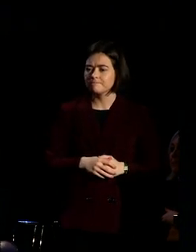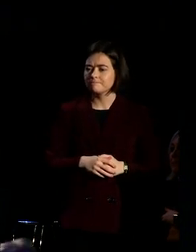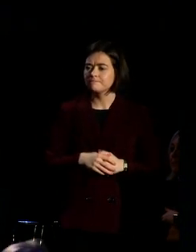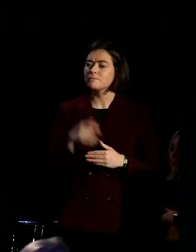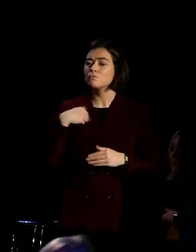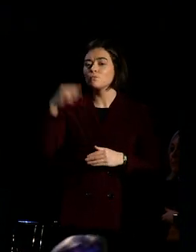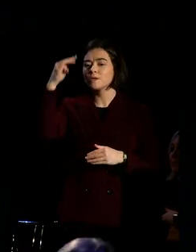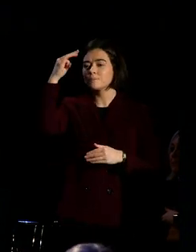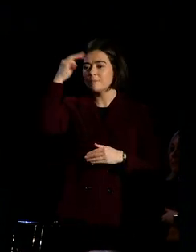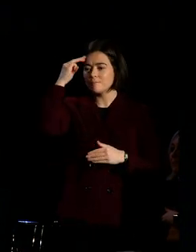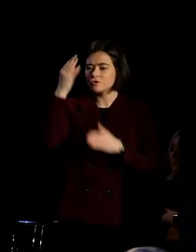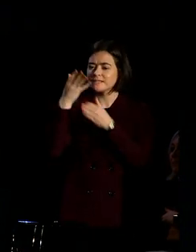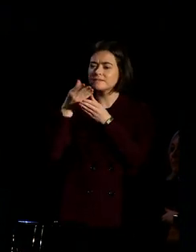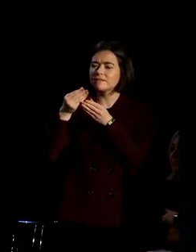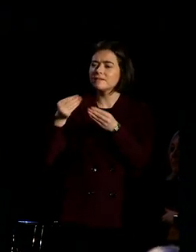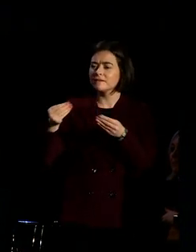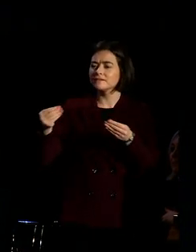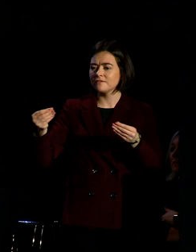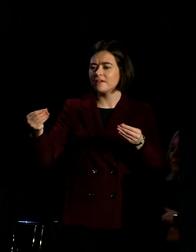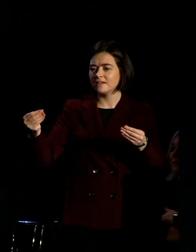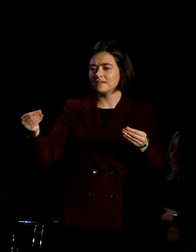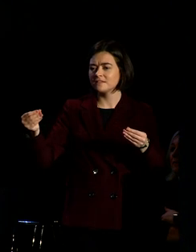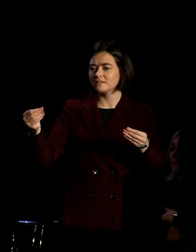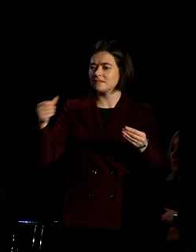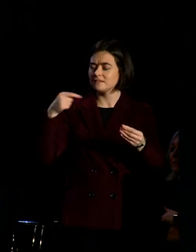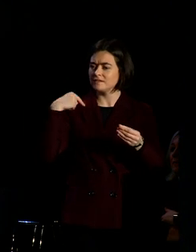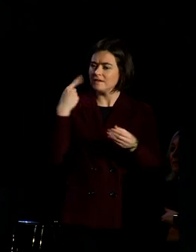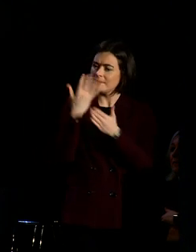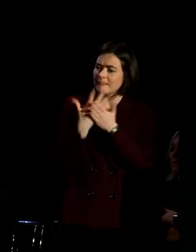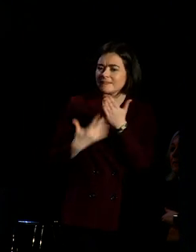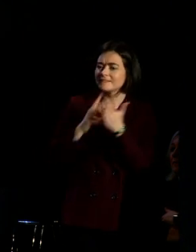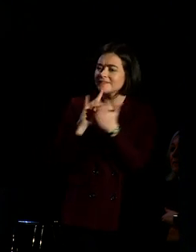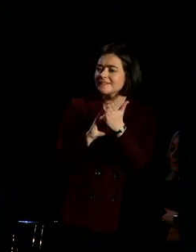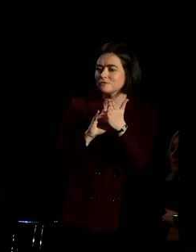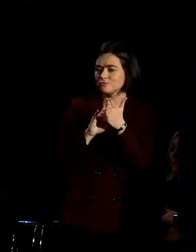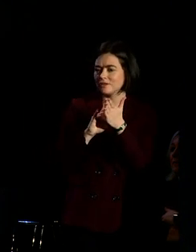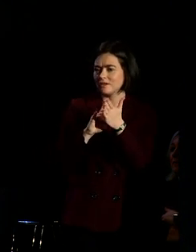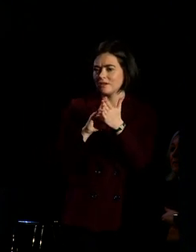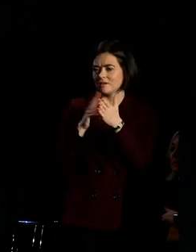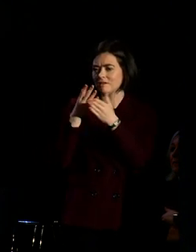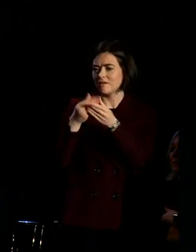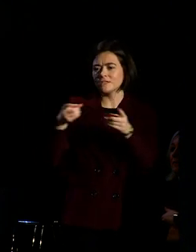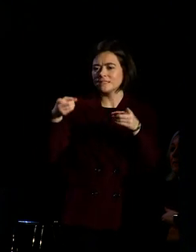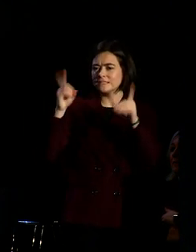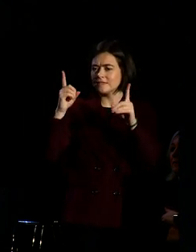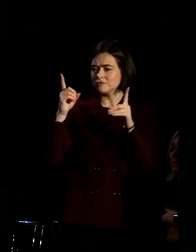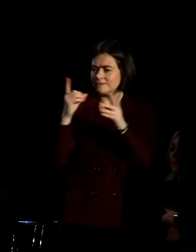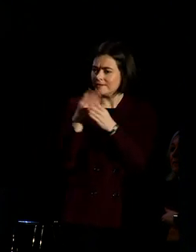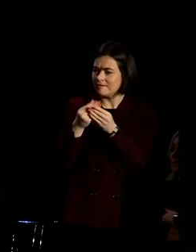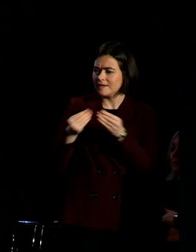When memories grow faint, the lessons of history grow dangerously dim.